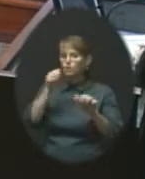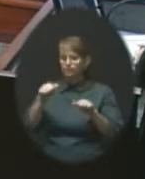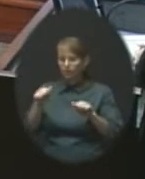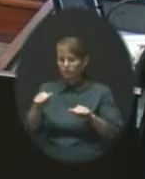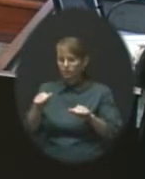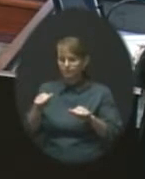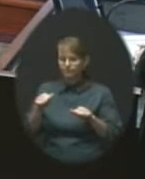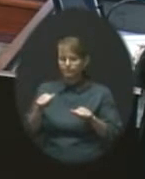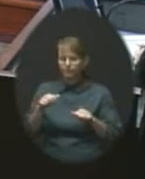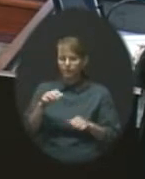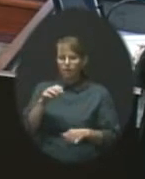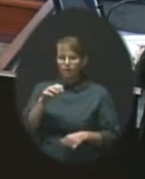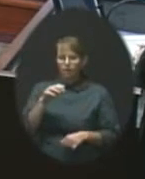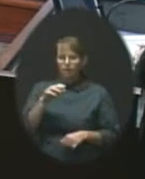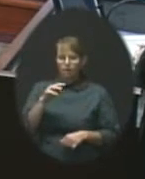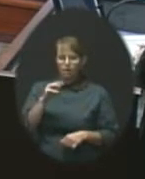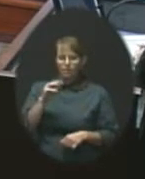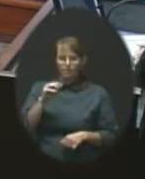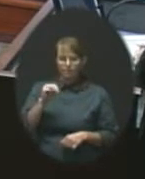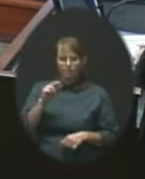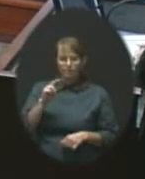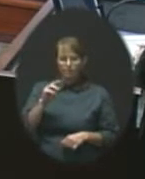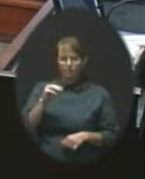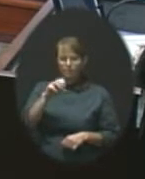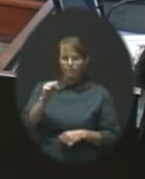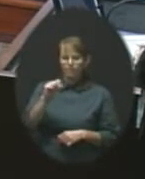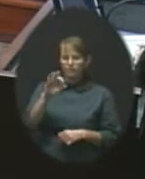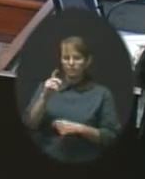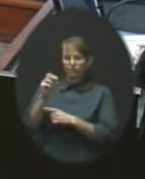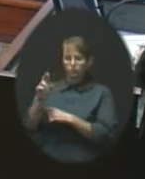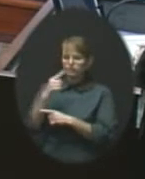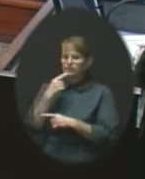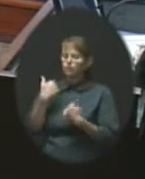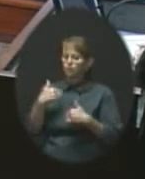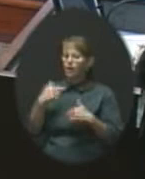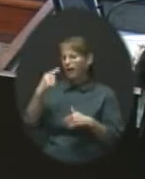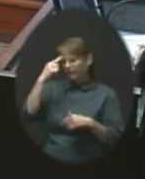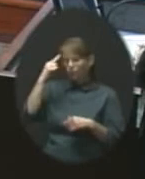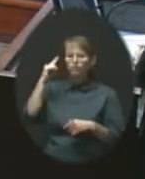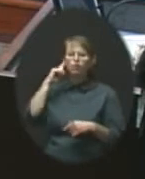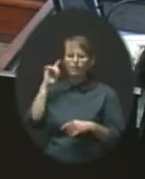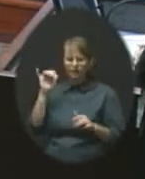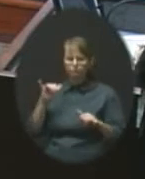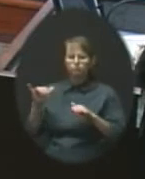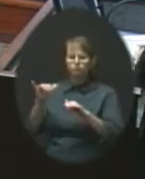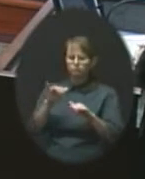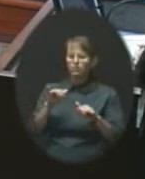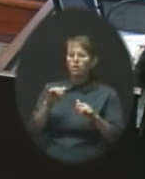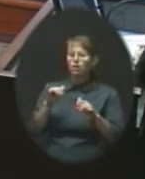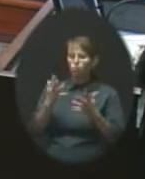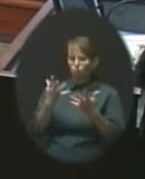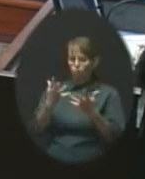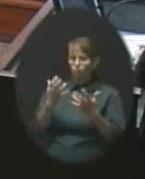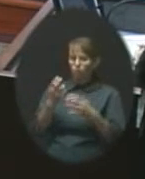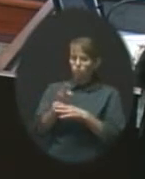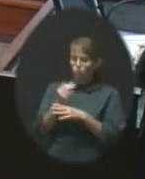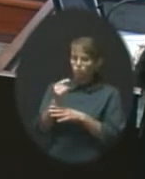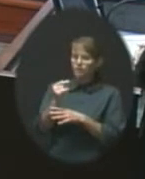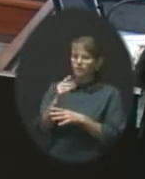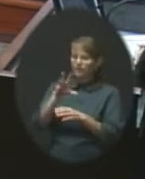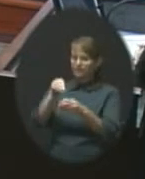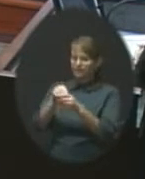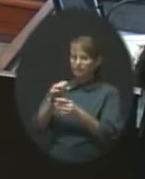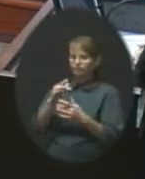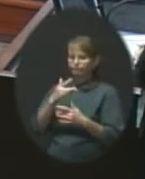I think we've heard that same sentiment across the board, that we want to see it used. It's right in the heart of Olathe. They've been doing beautiful streetscaping